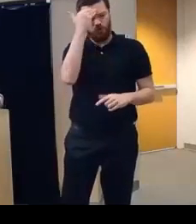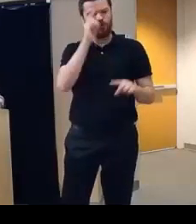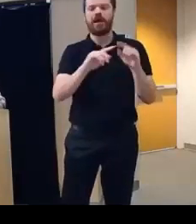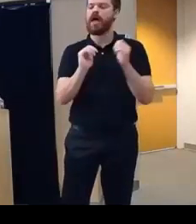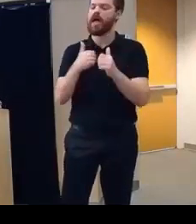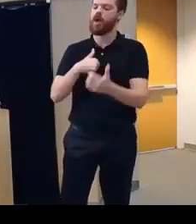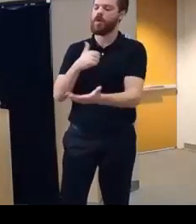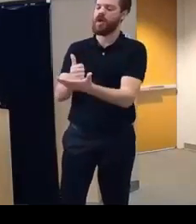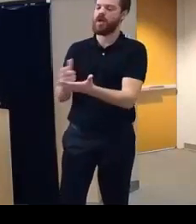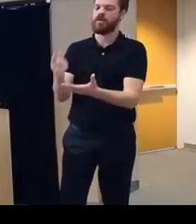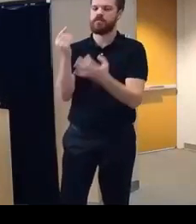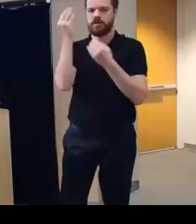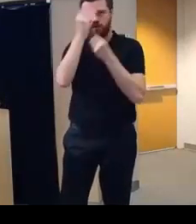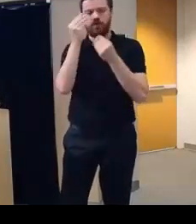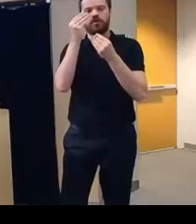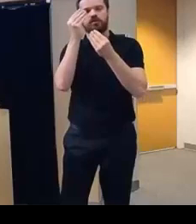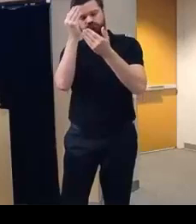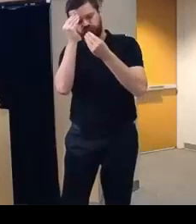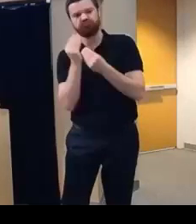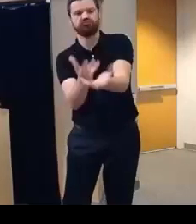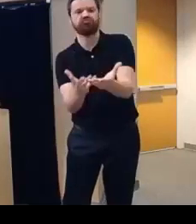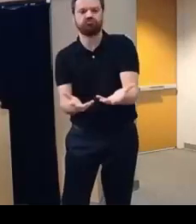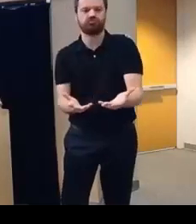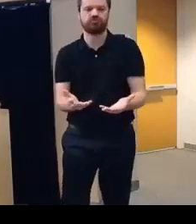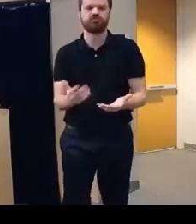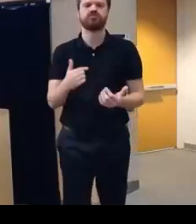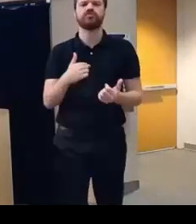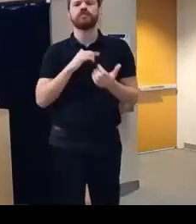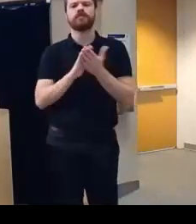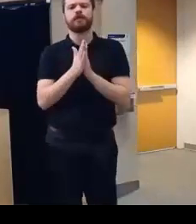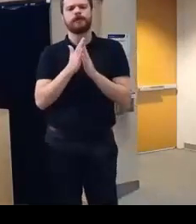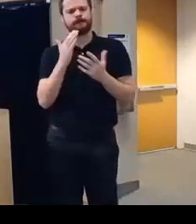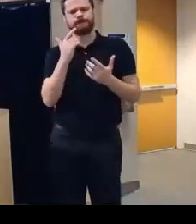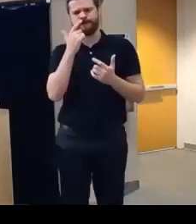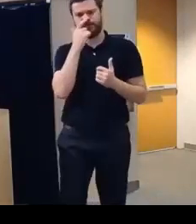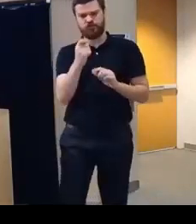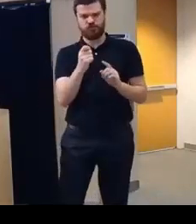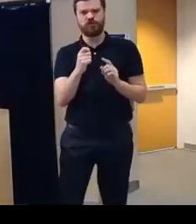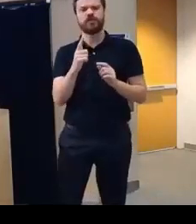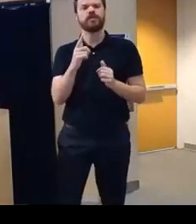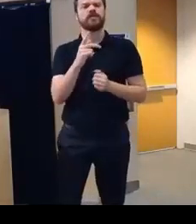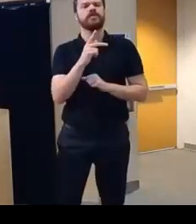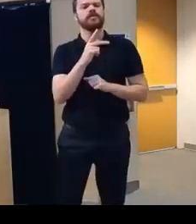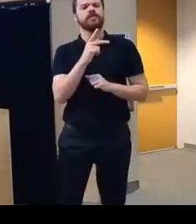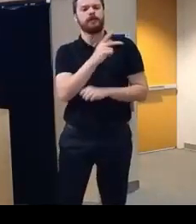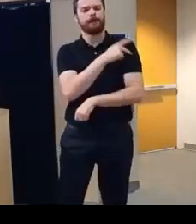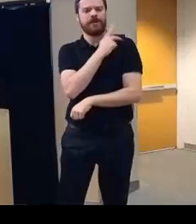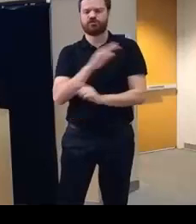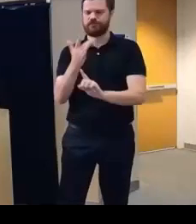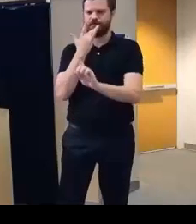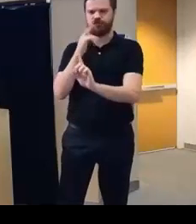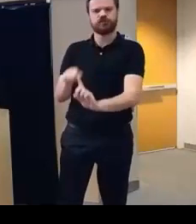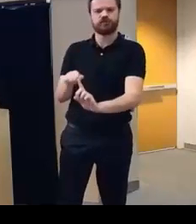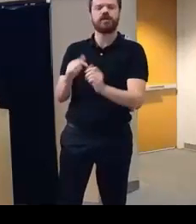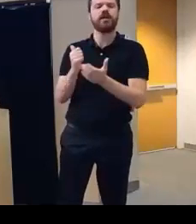help patients articulate that? And so I really got interested in this idea. Could we understand what patients' preferences are and then